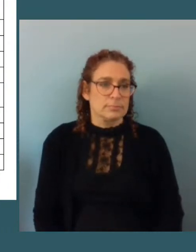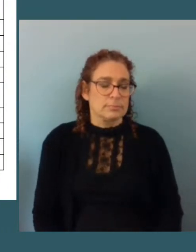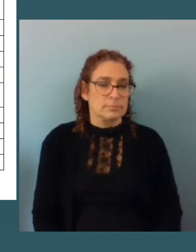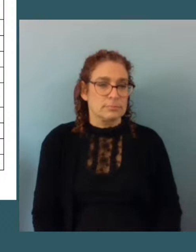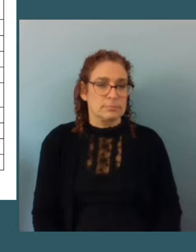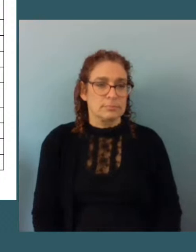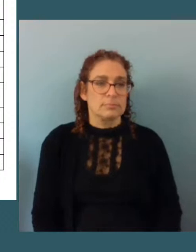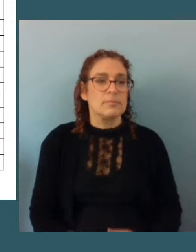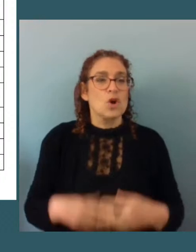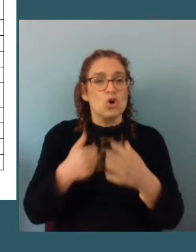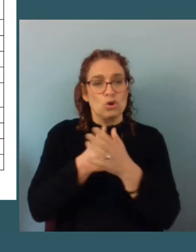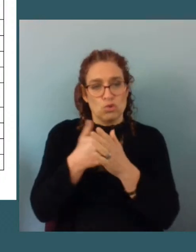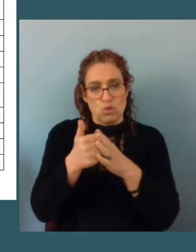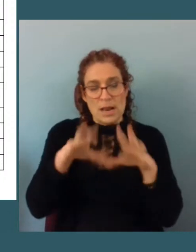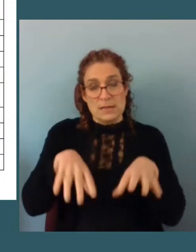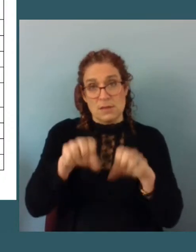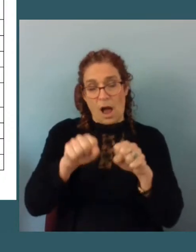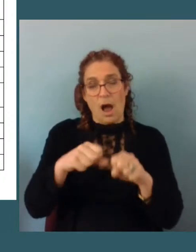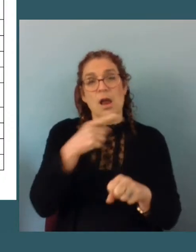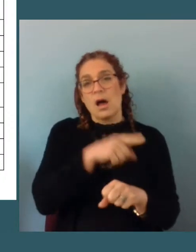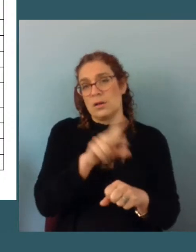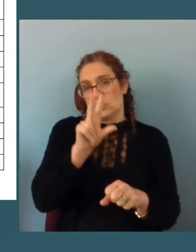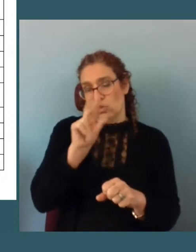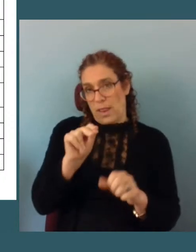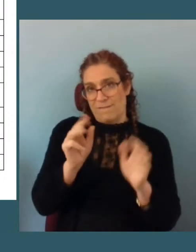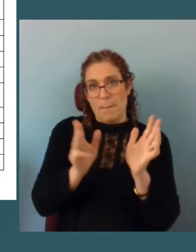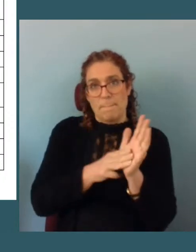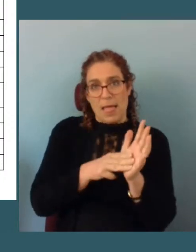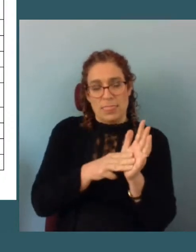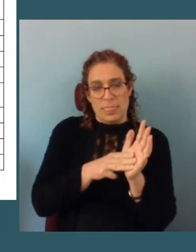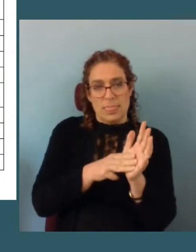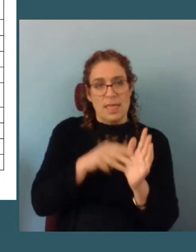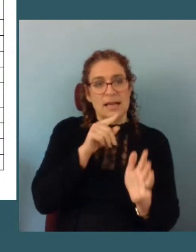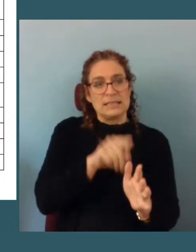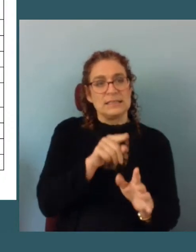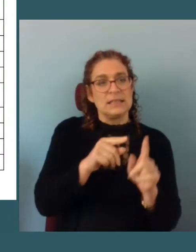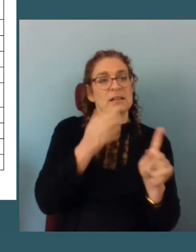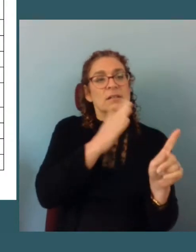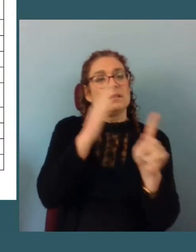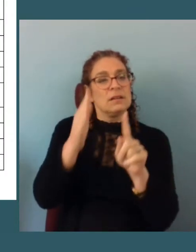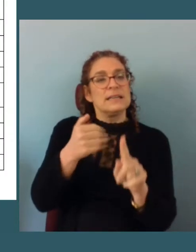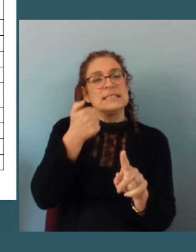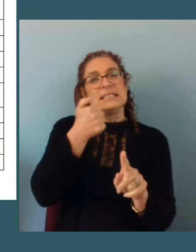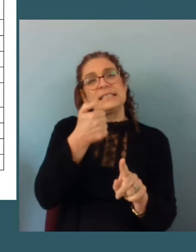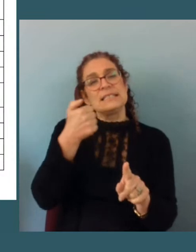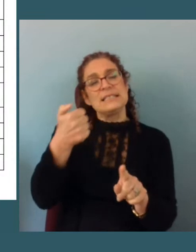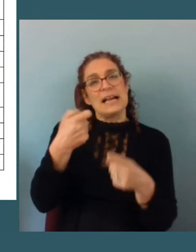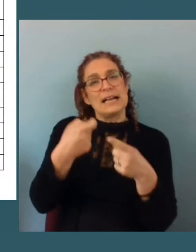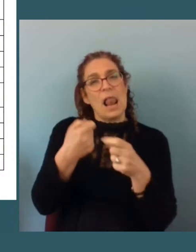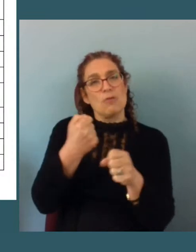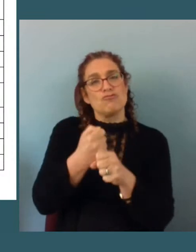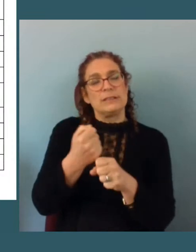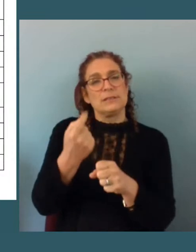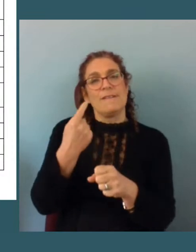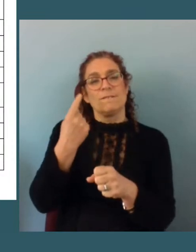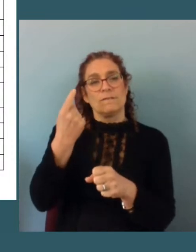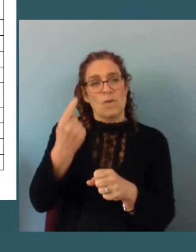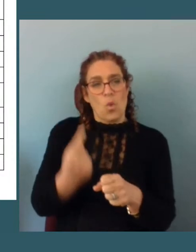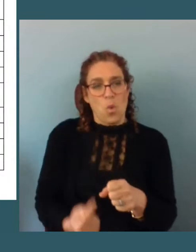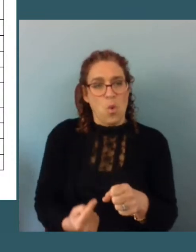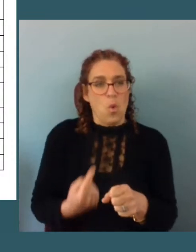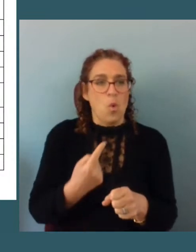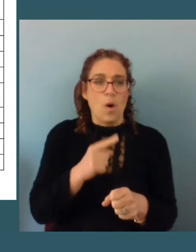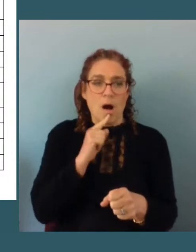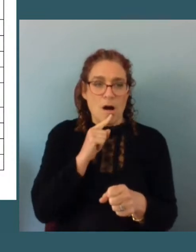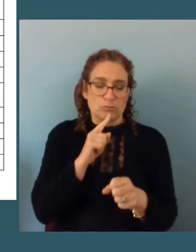age in a non-allergic child. So this is 66 calories per 100 mils. And you can see that varies considerably as you go down,